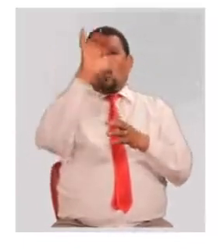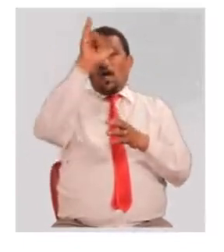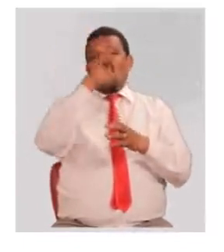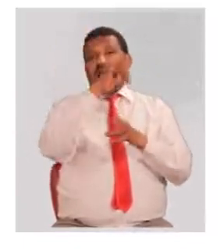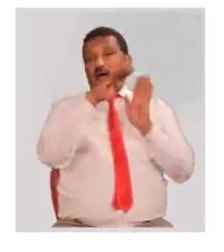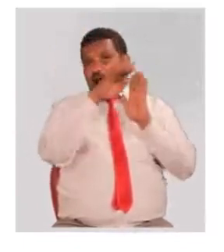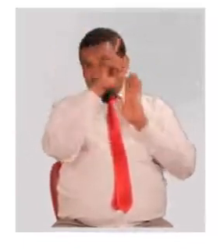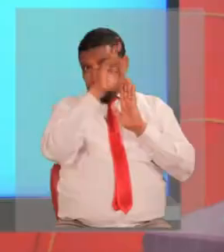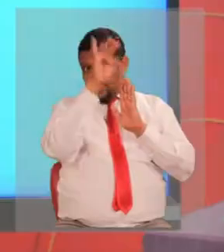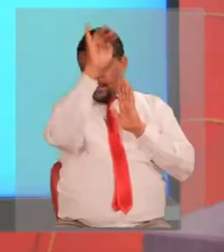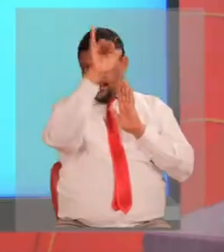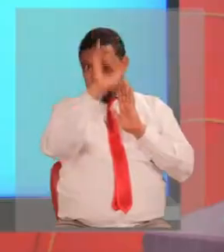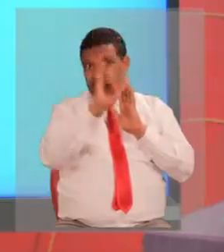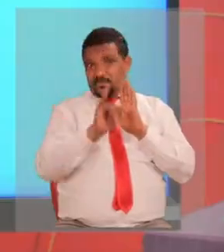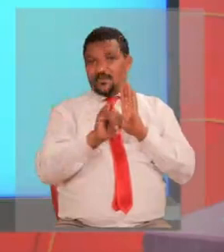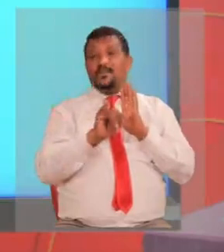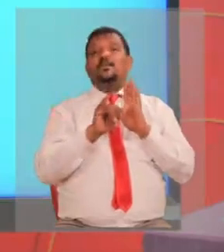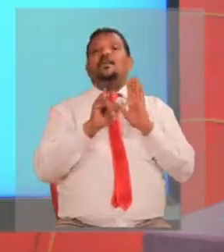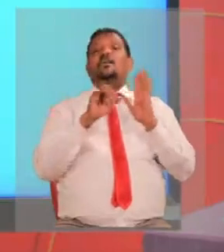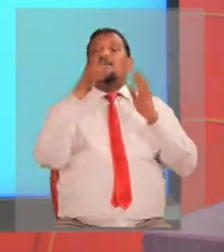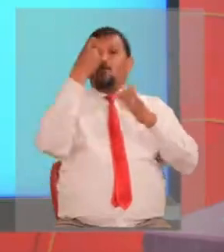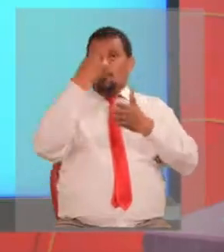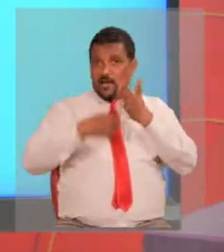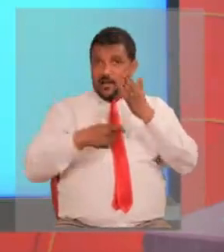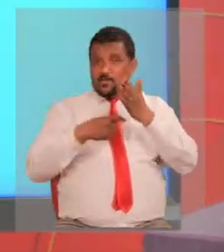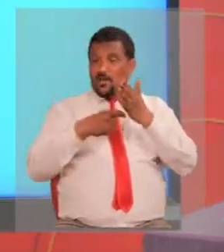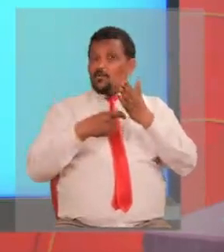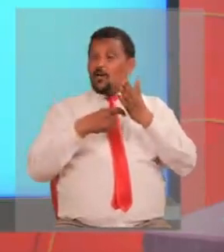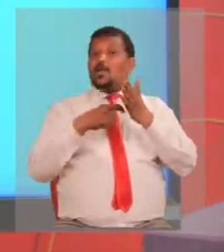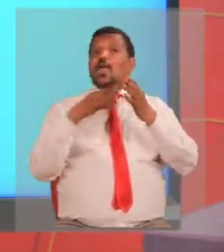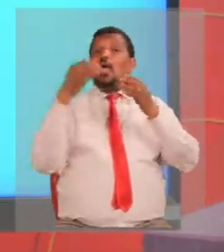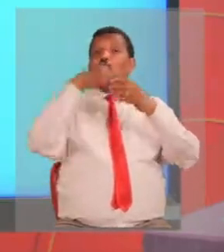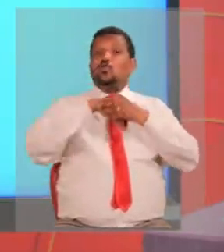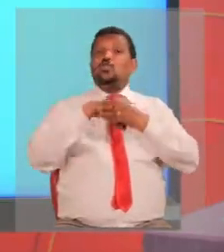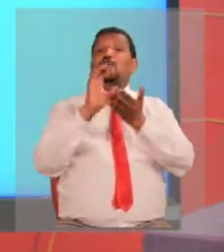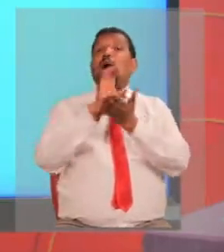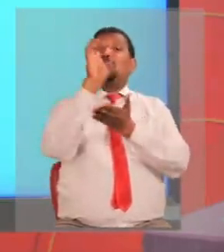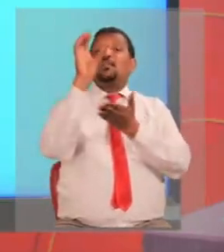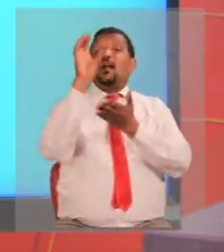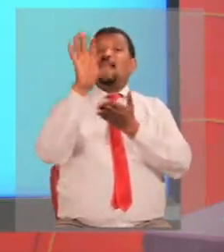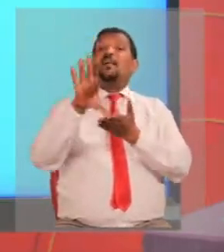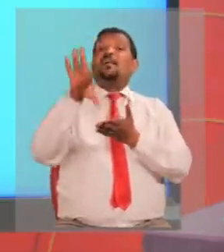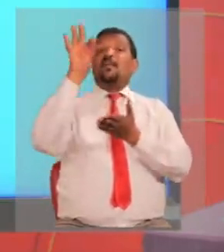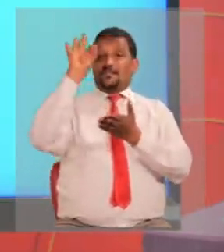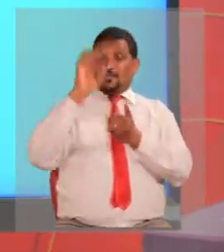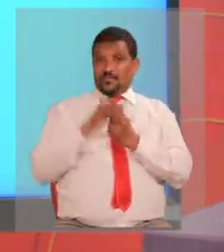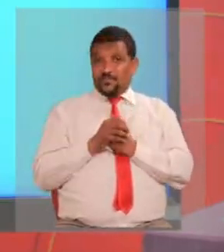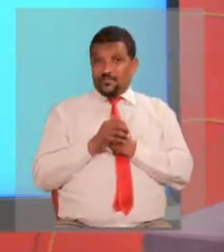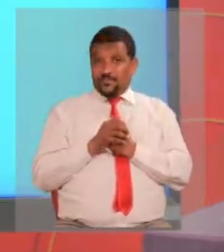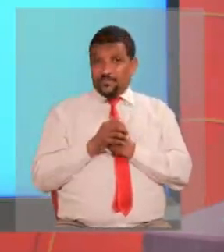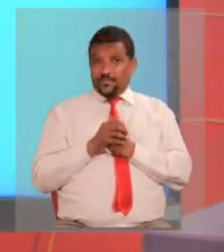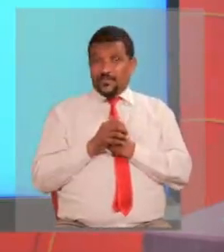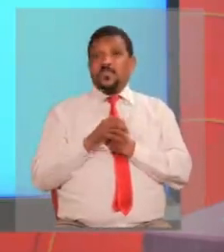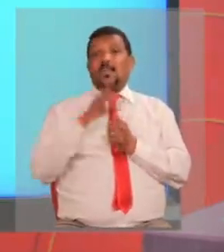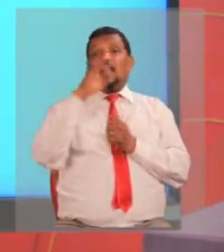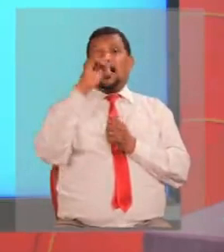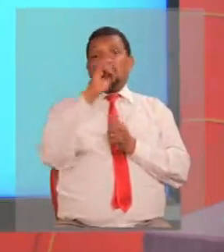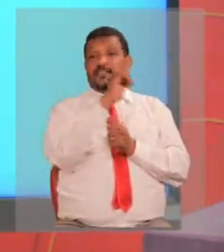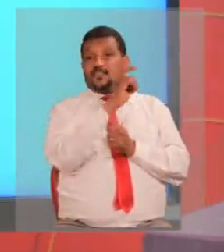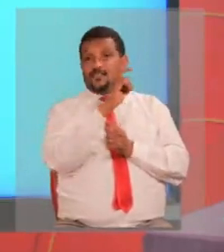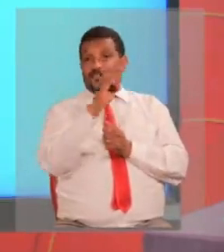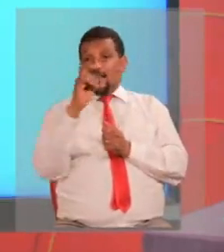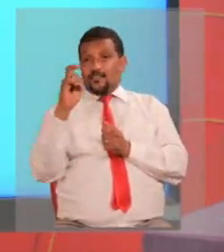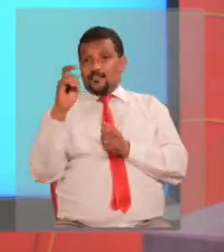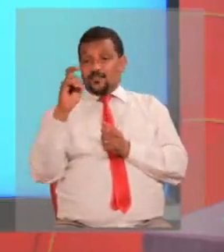represent the amount of the variable inputs capital that is gained in the x-axis.